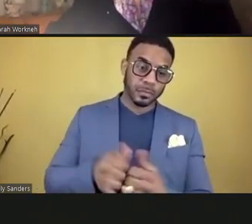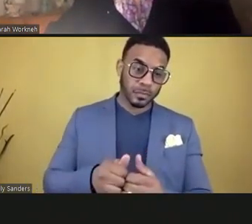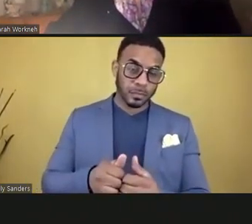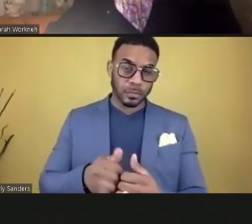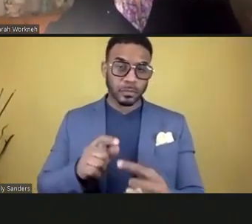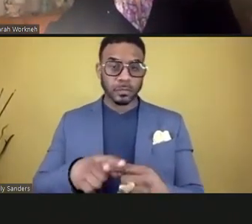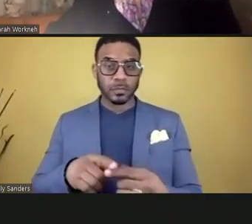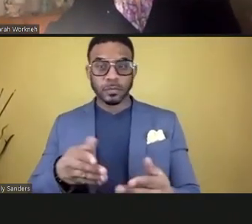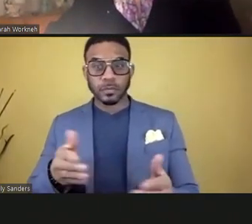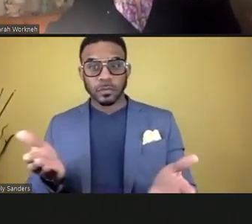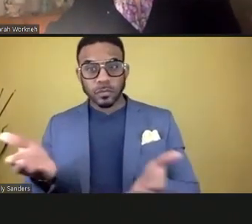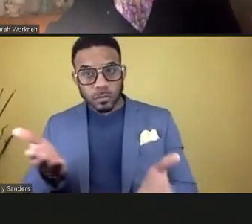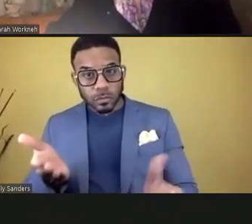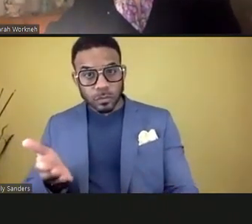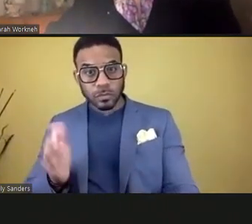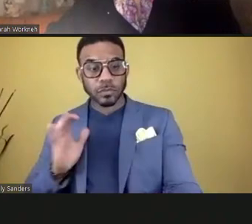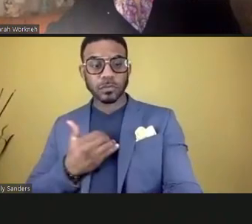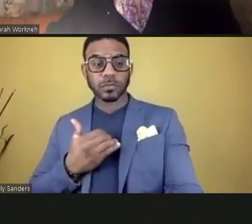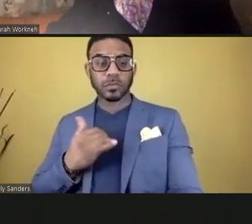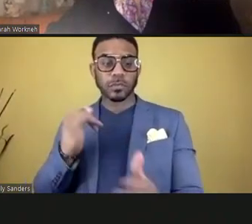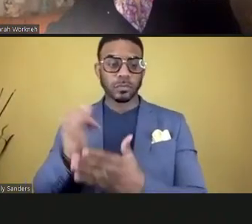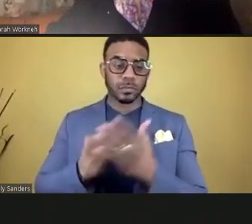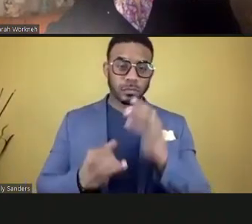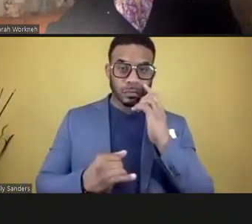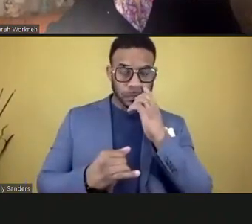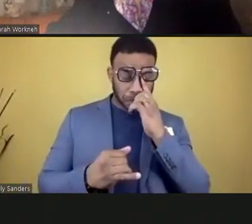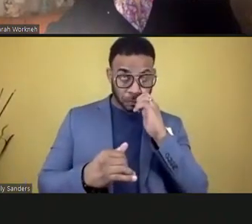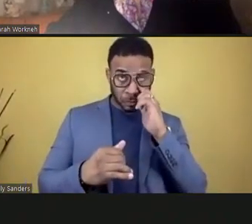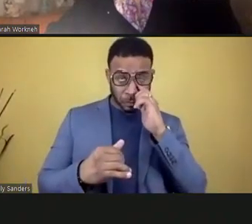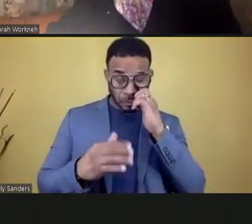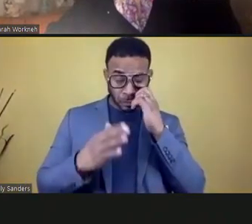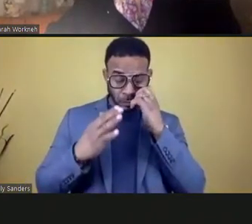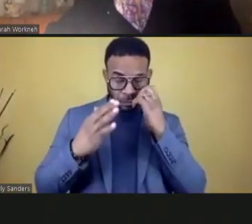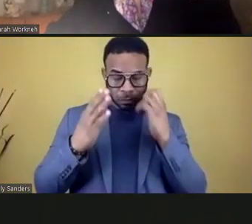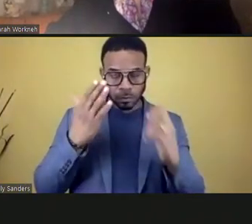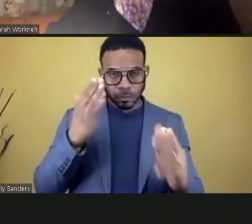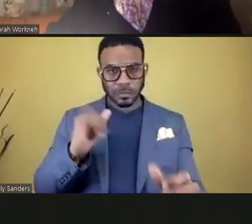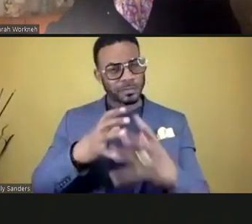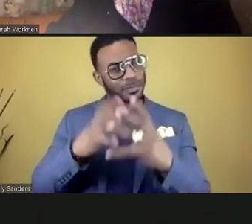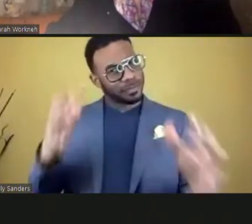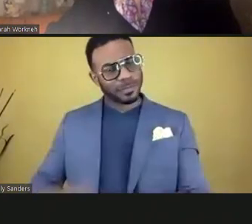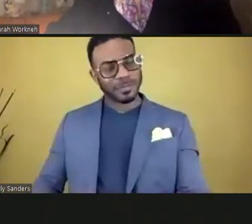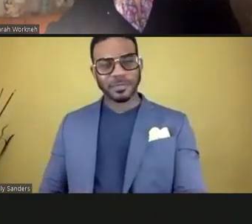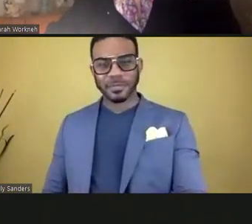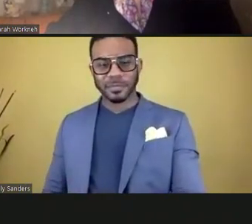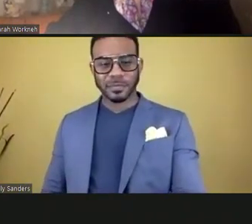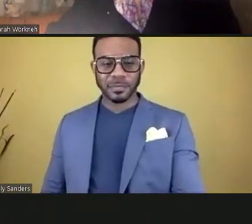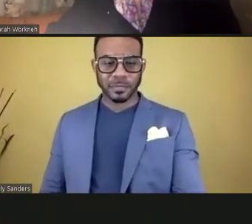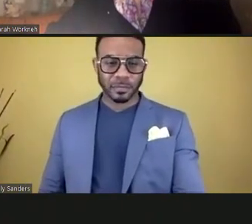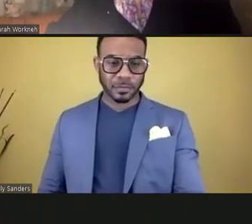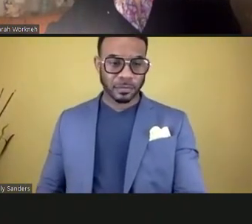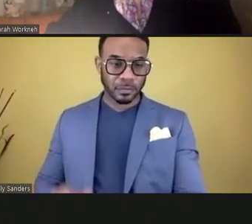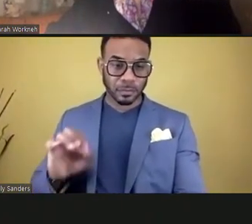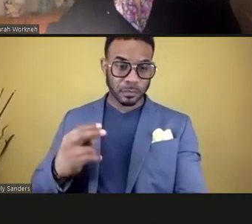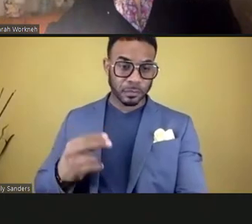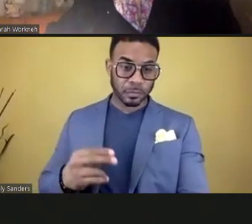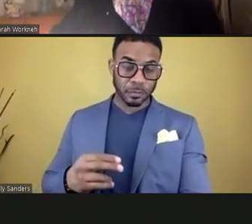to serve our artists. It just seems like a lot. Sarah?